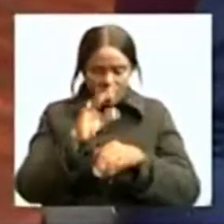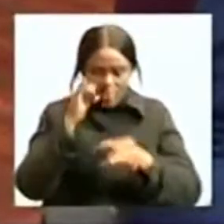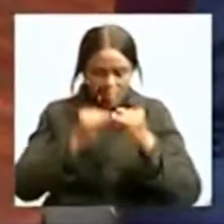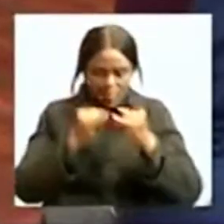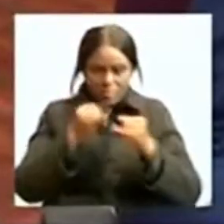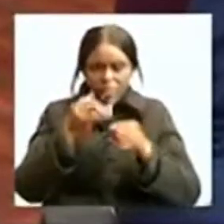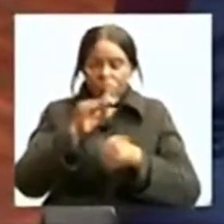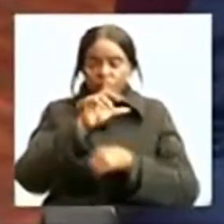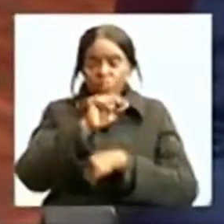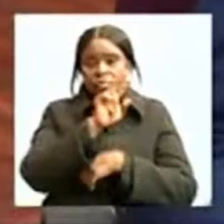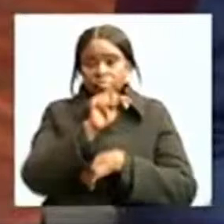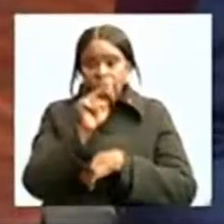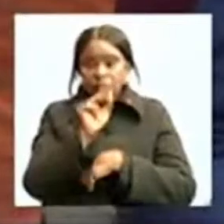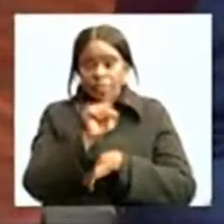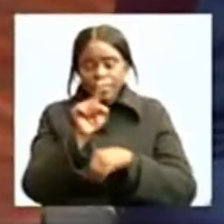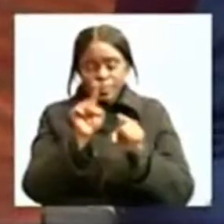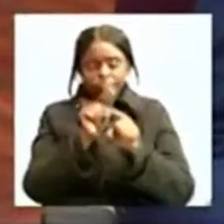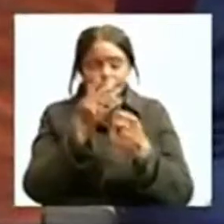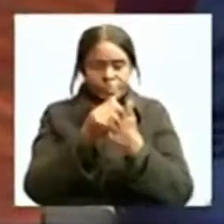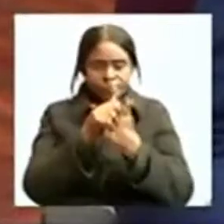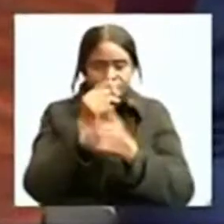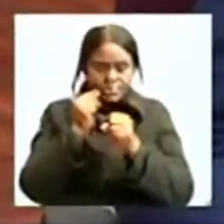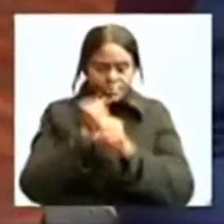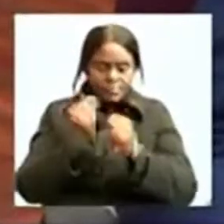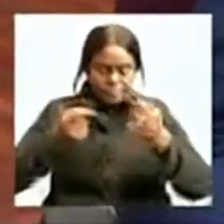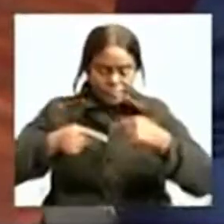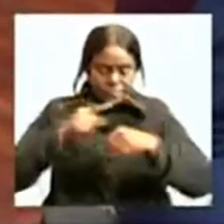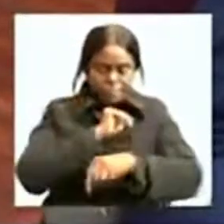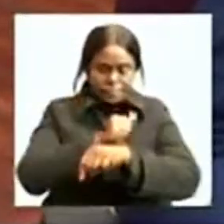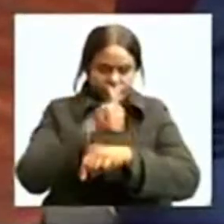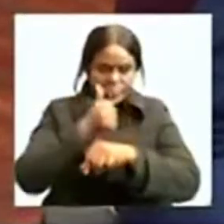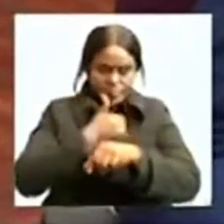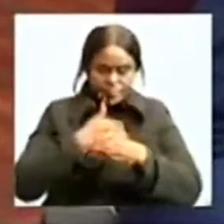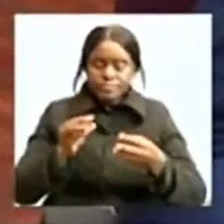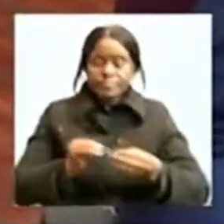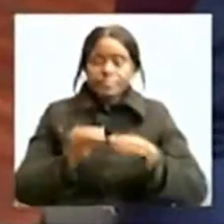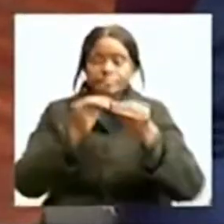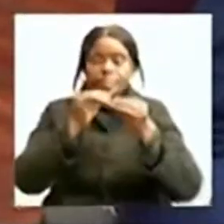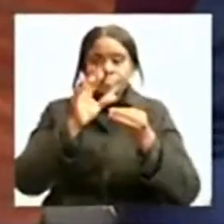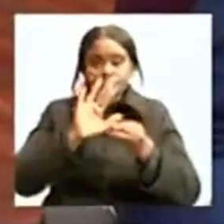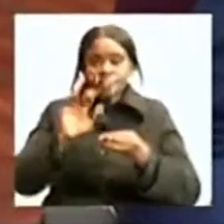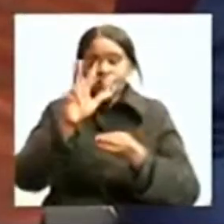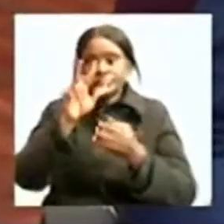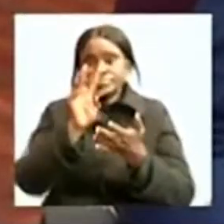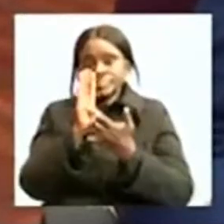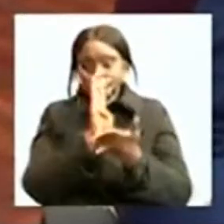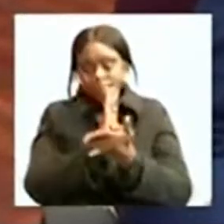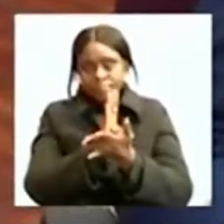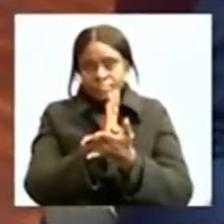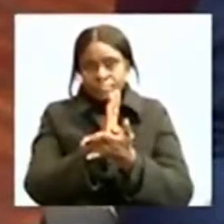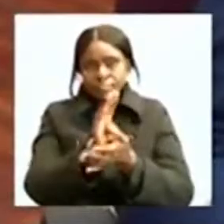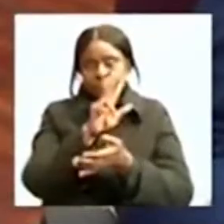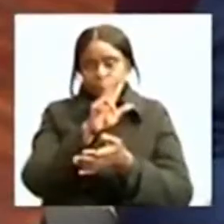of 2022 financial year, local authorities had a total of